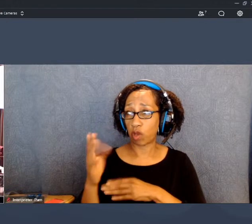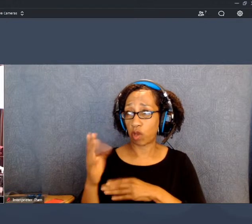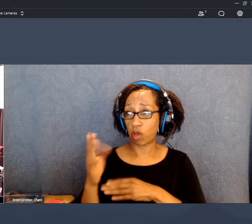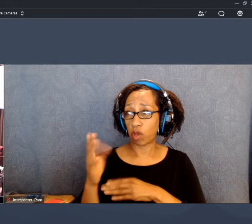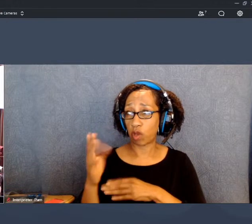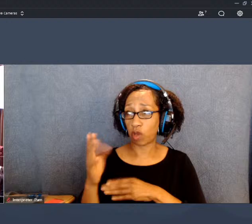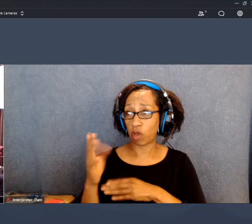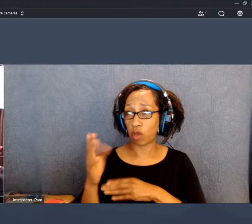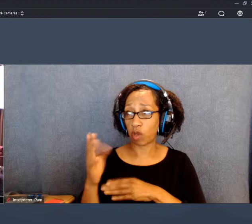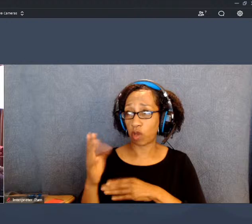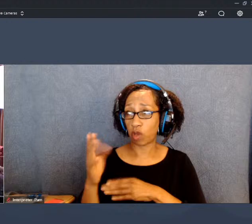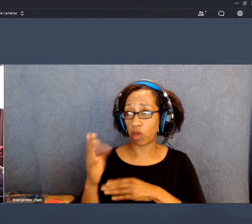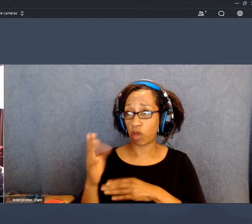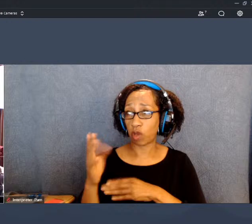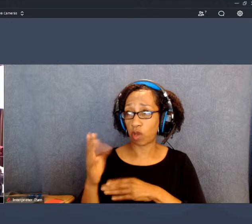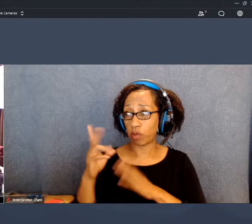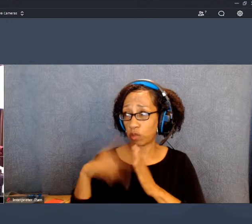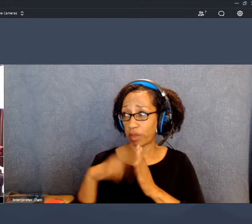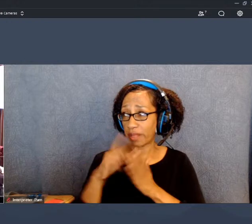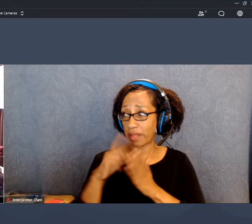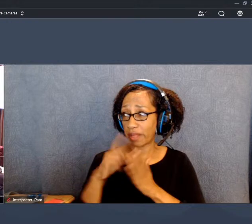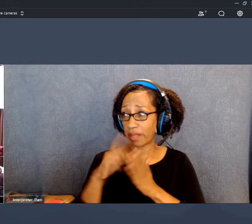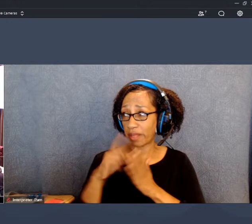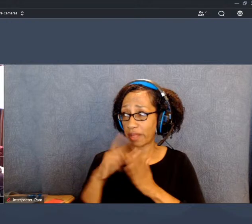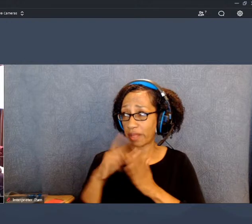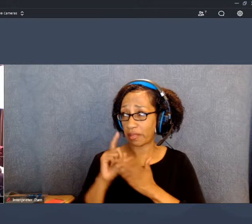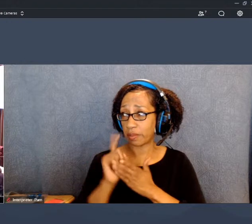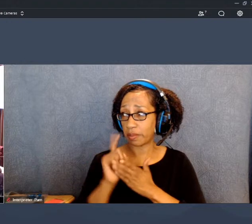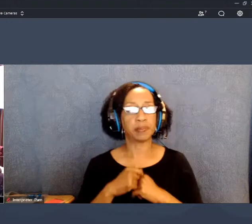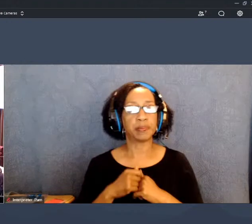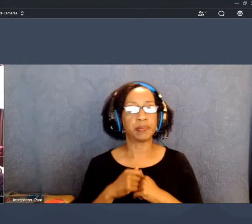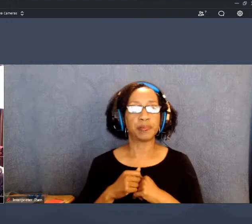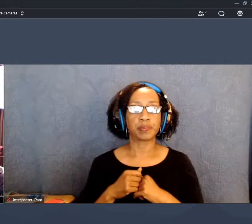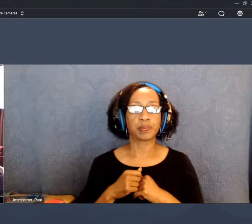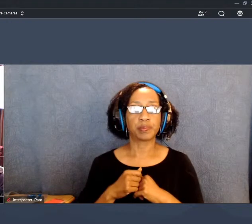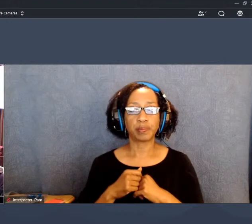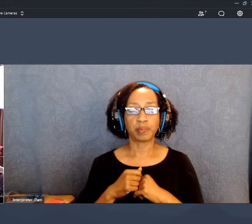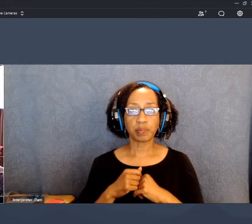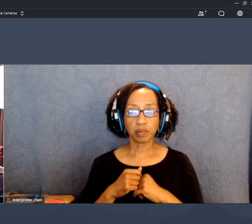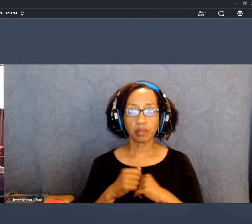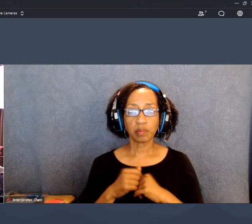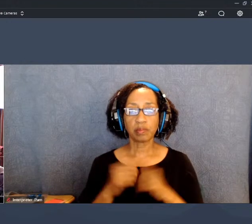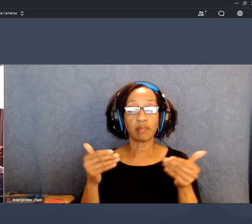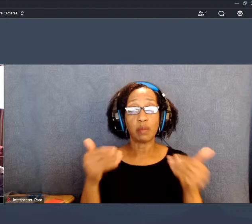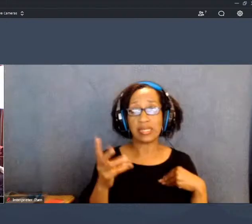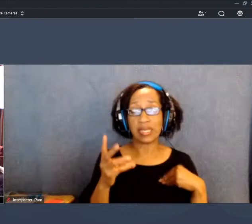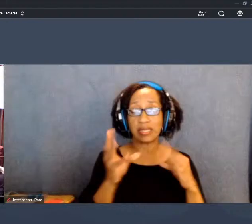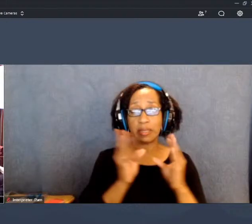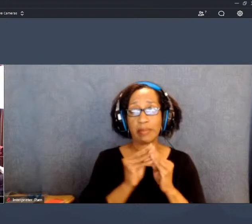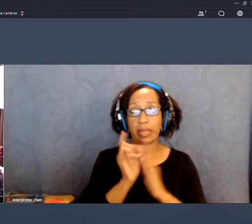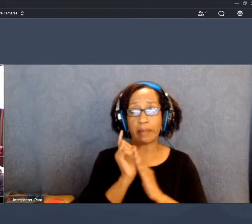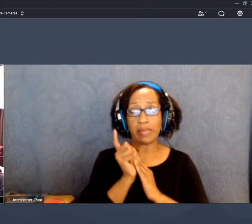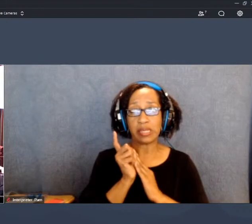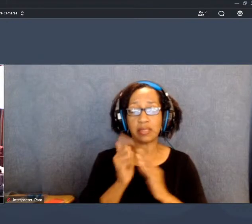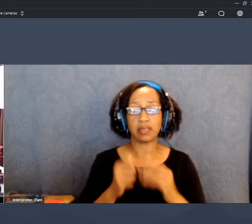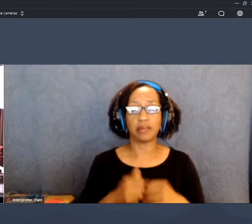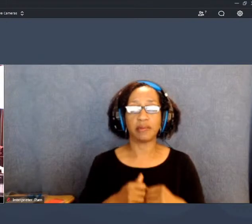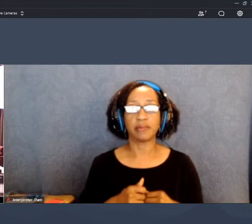move for the adoption of the July 6th meeting minutes. Madam Comptroller, can I have a screen?